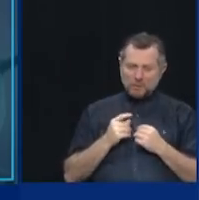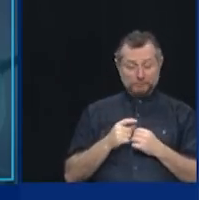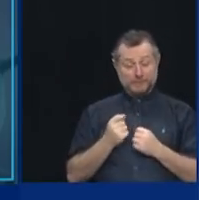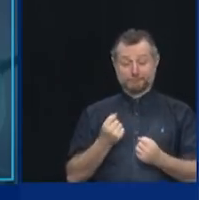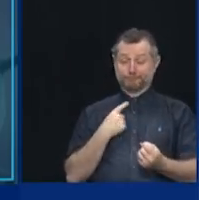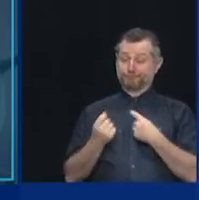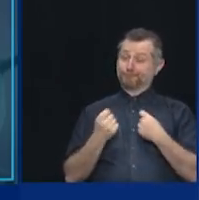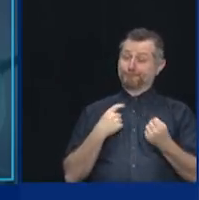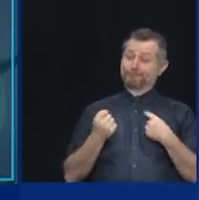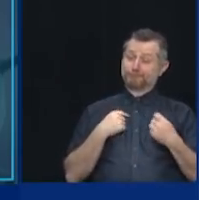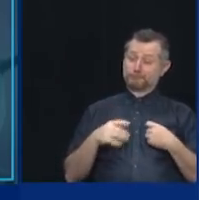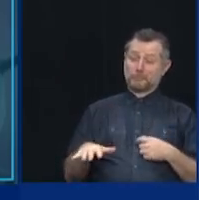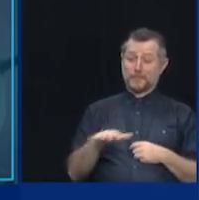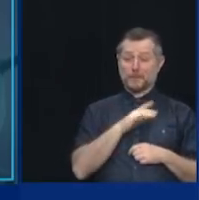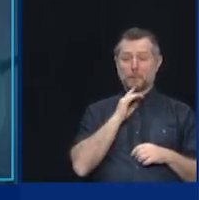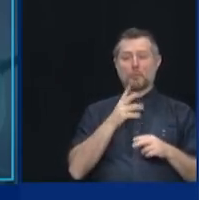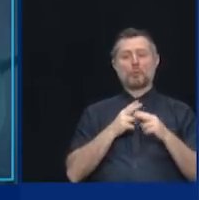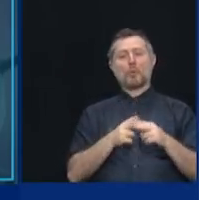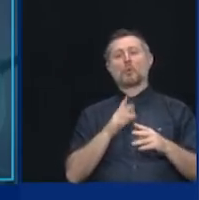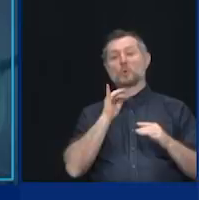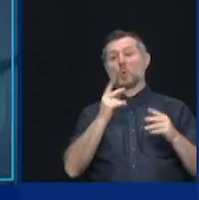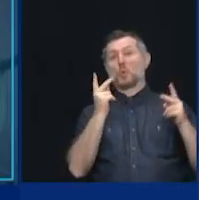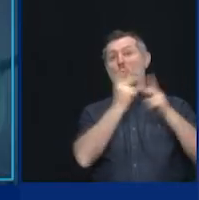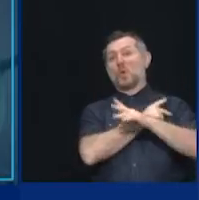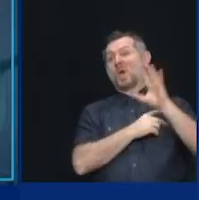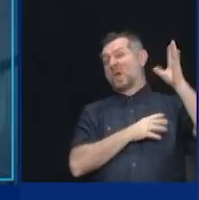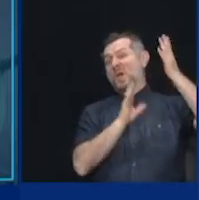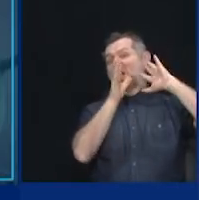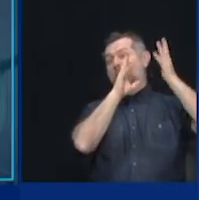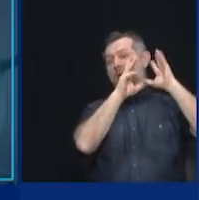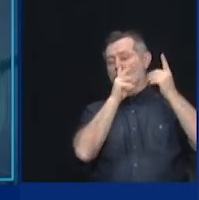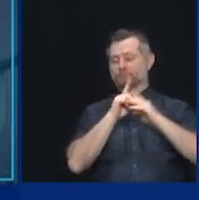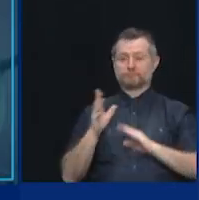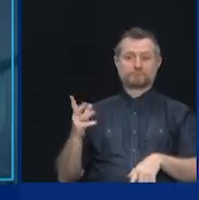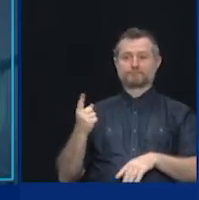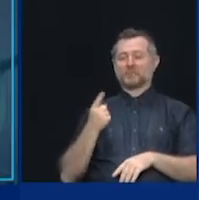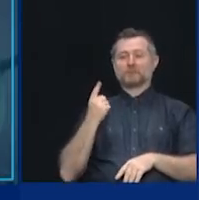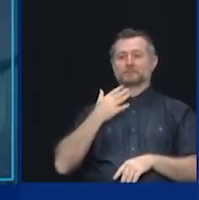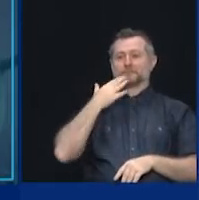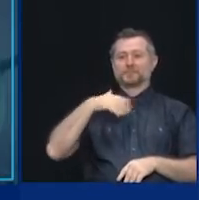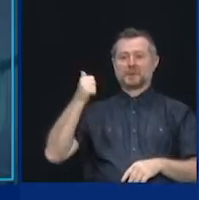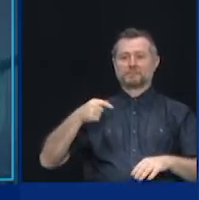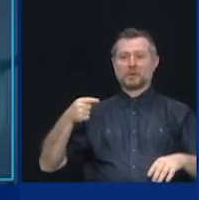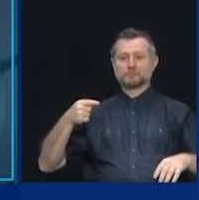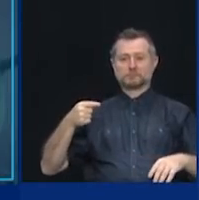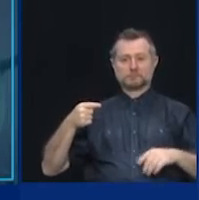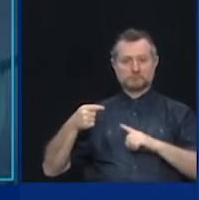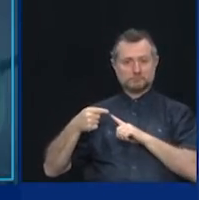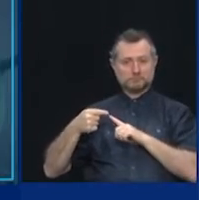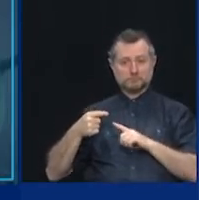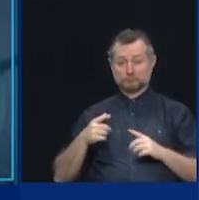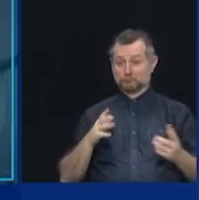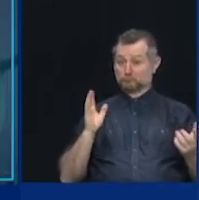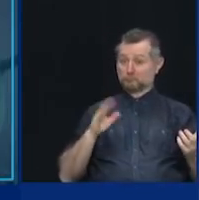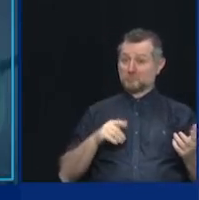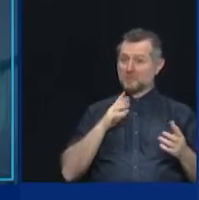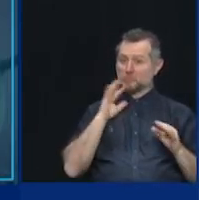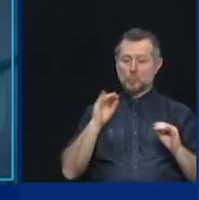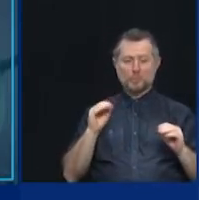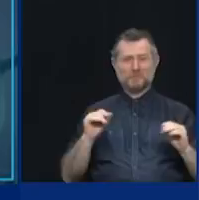from worst to first? And there's no magic to it. It was